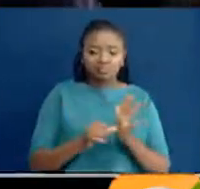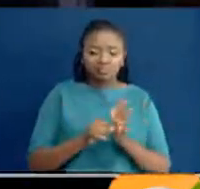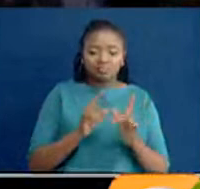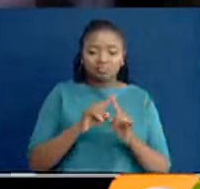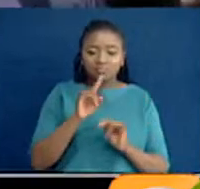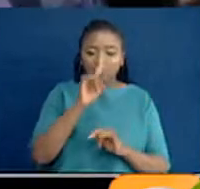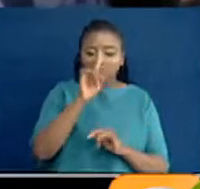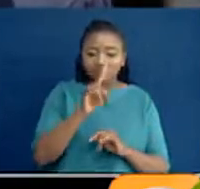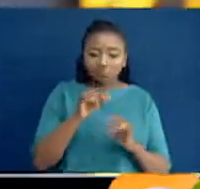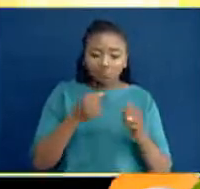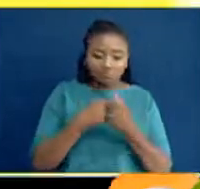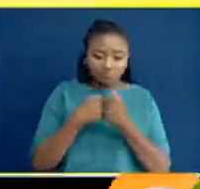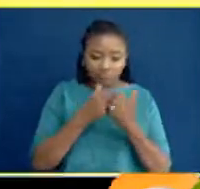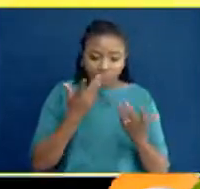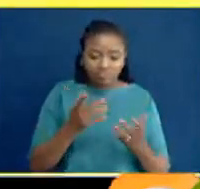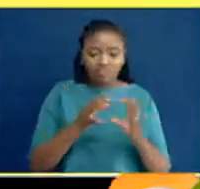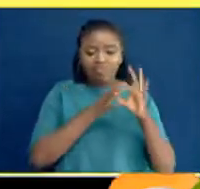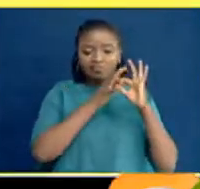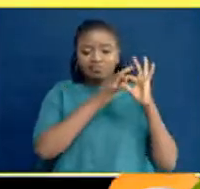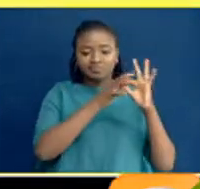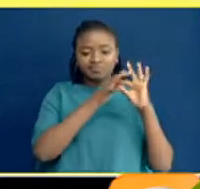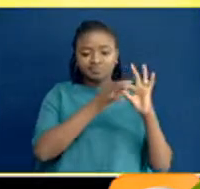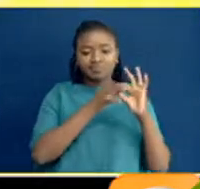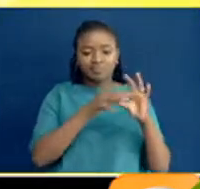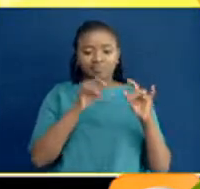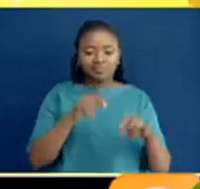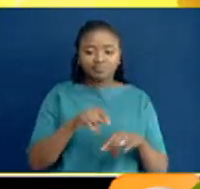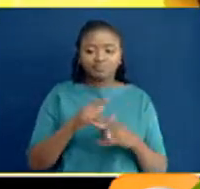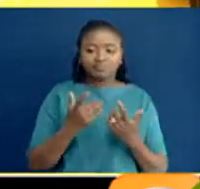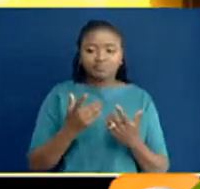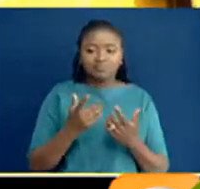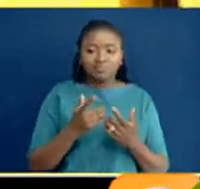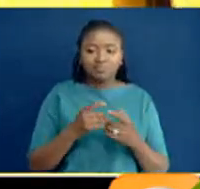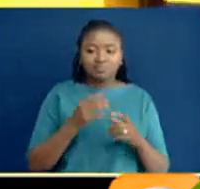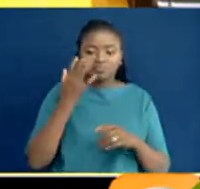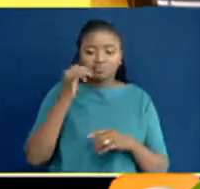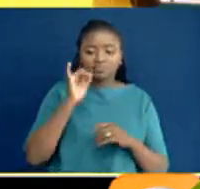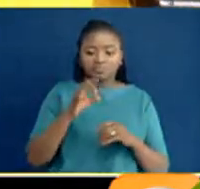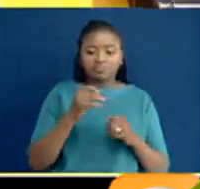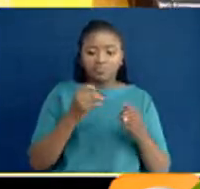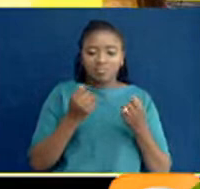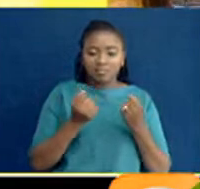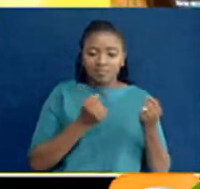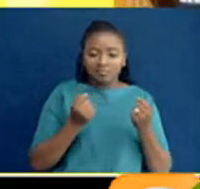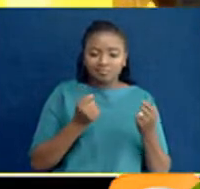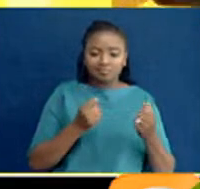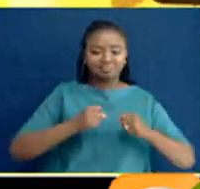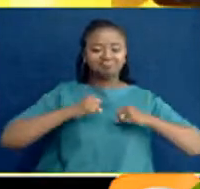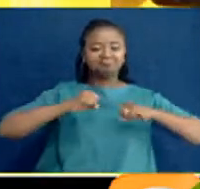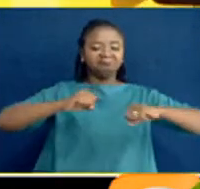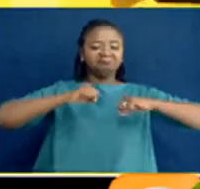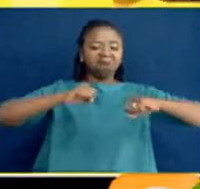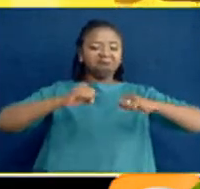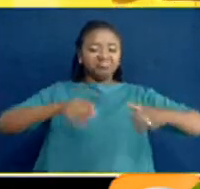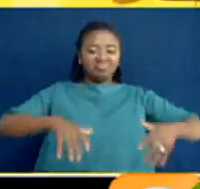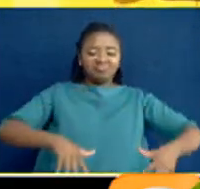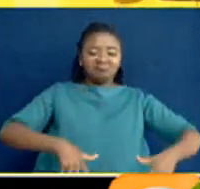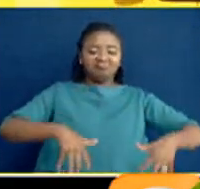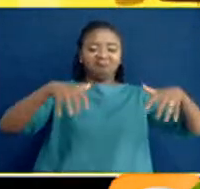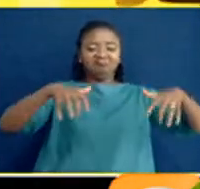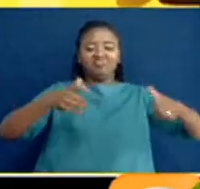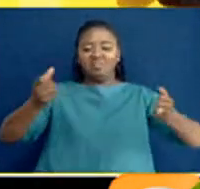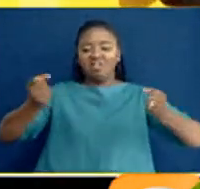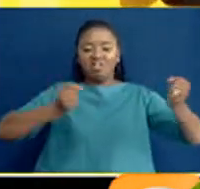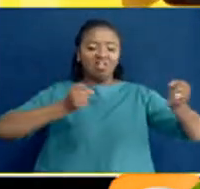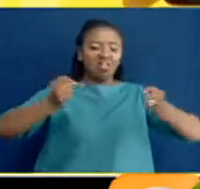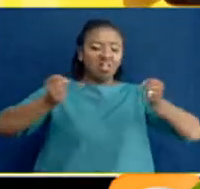that we have is the culture. Mm. The bigger the car I drive, the more successful I look. Status symbol. And this is where it's